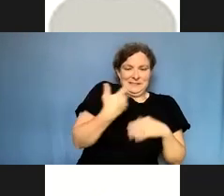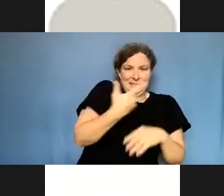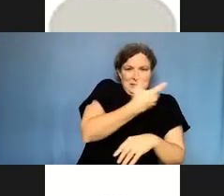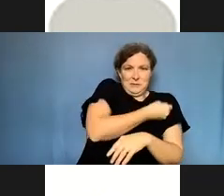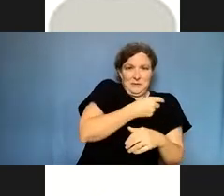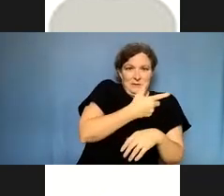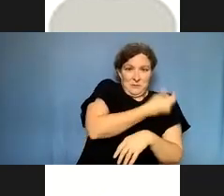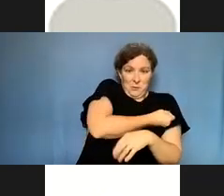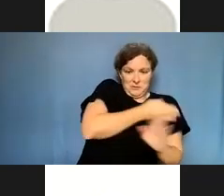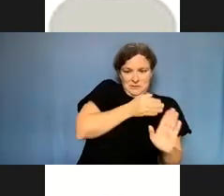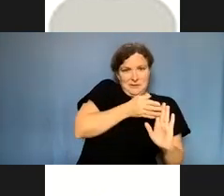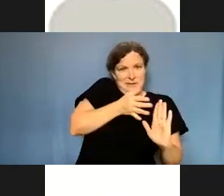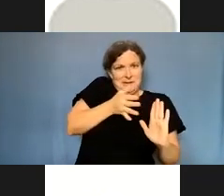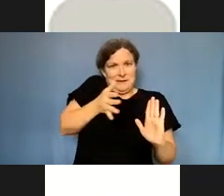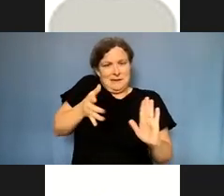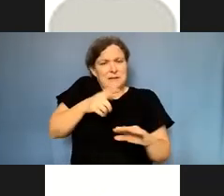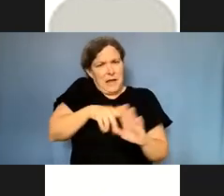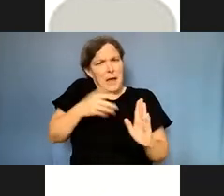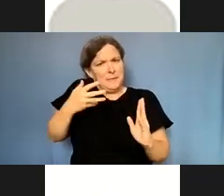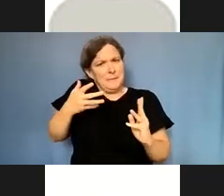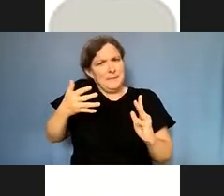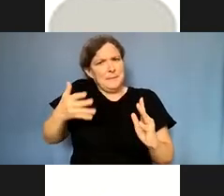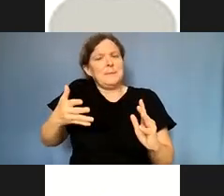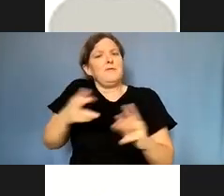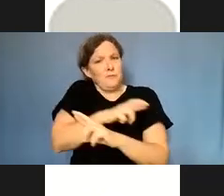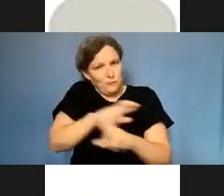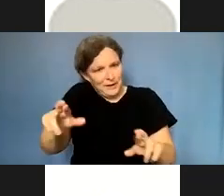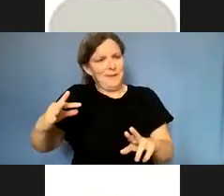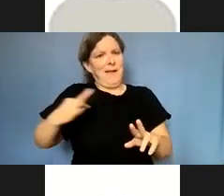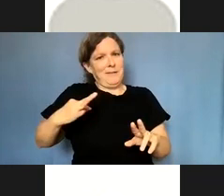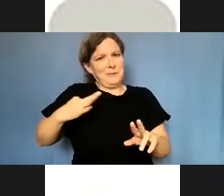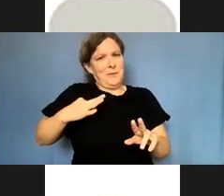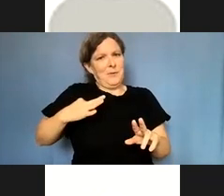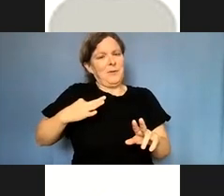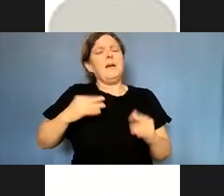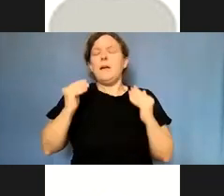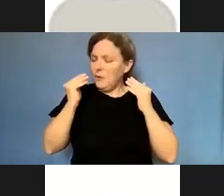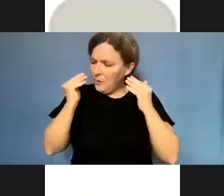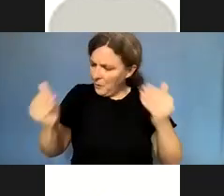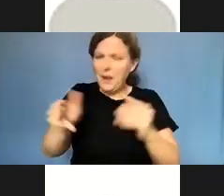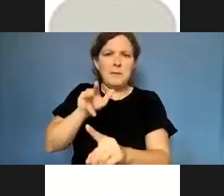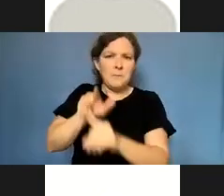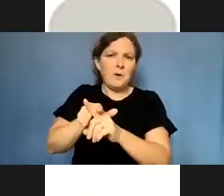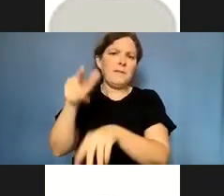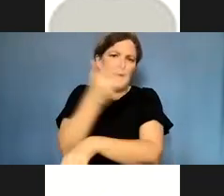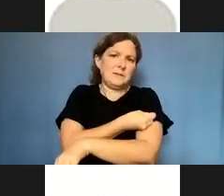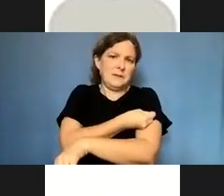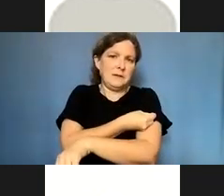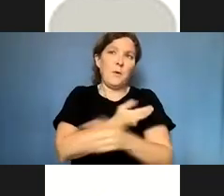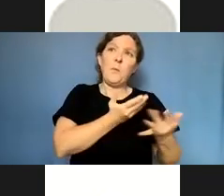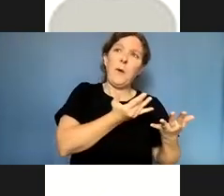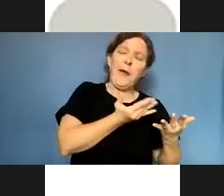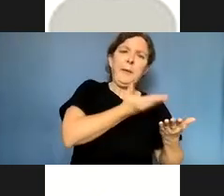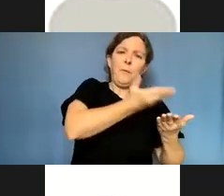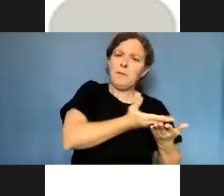and now is long enough that you're eligible to receive your new one, please go ahead and do it as quickly as possible. My advice is